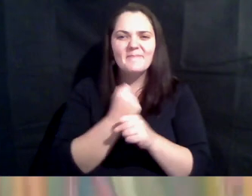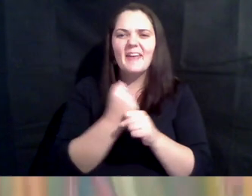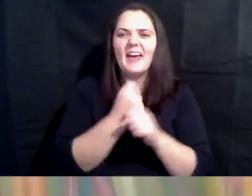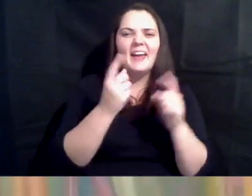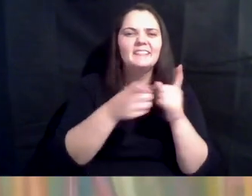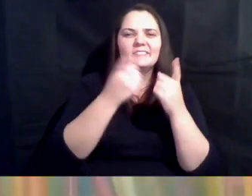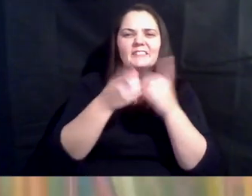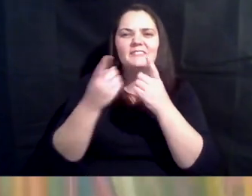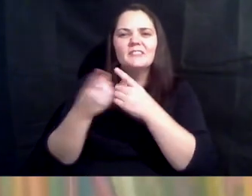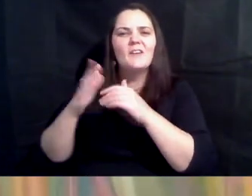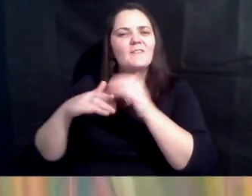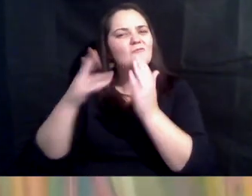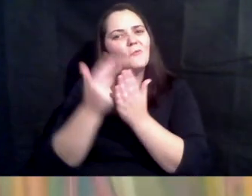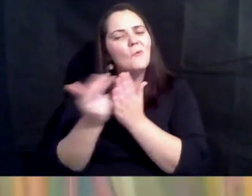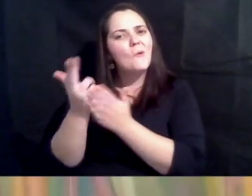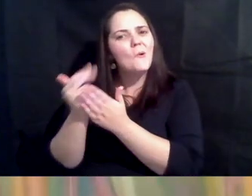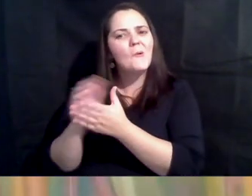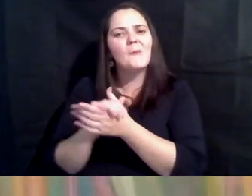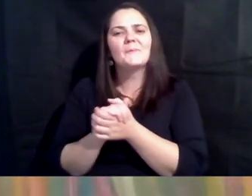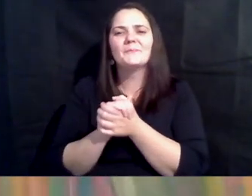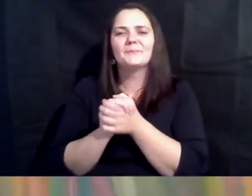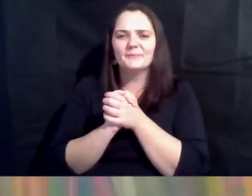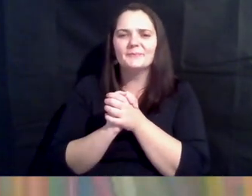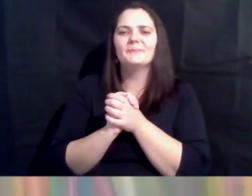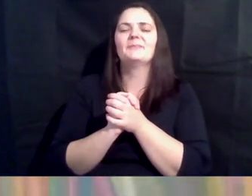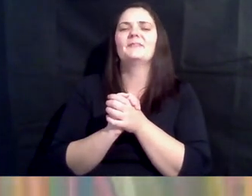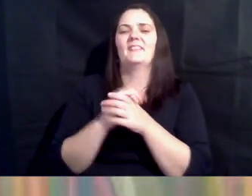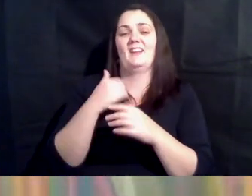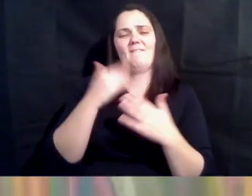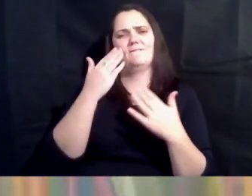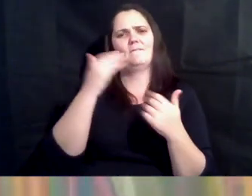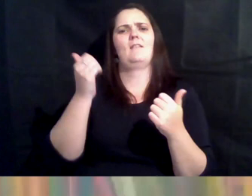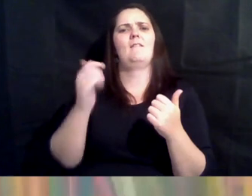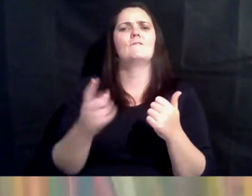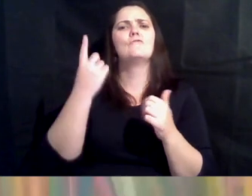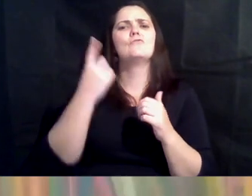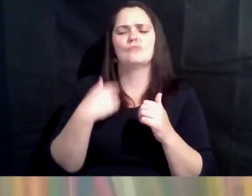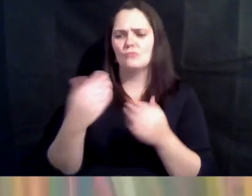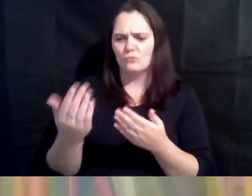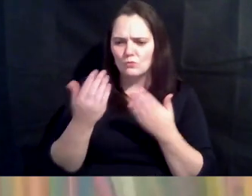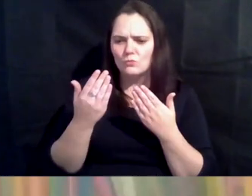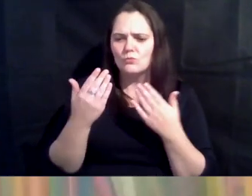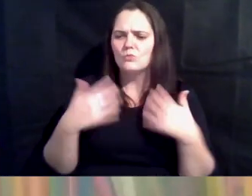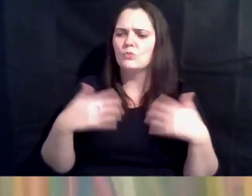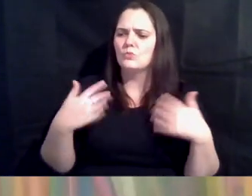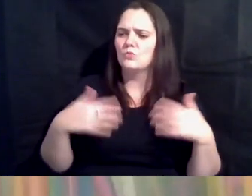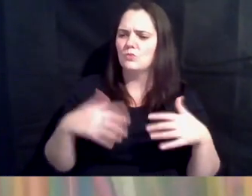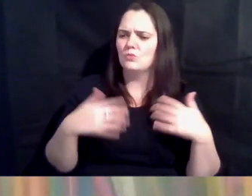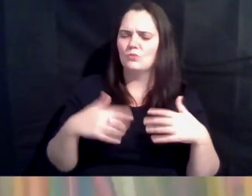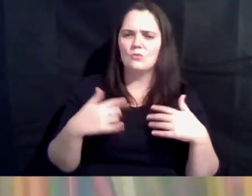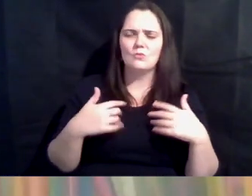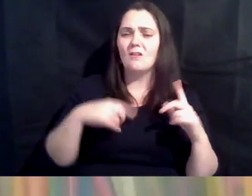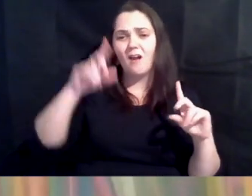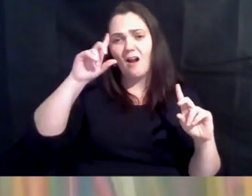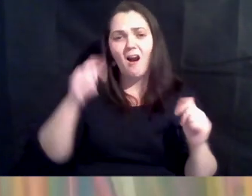these illustrations. So as soon as I kind of stumbled upon them, there was something about them that I immediately fell in